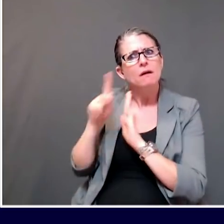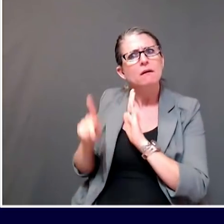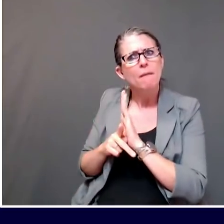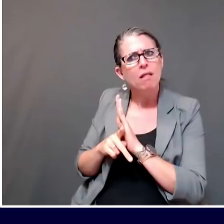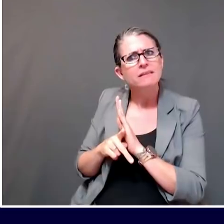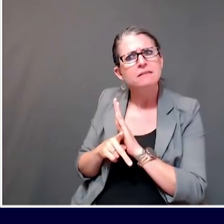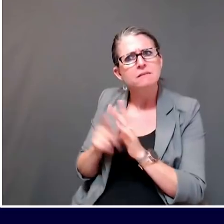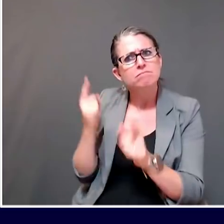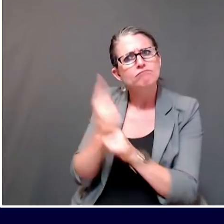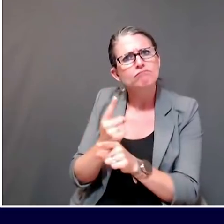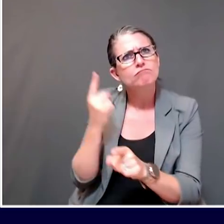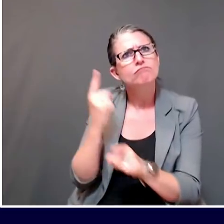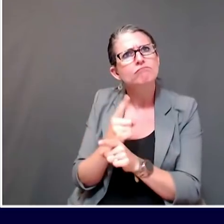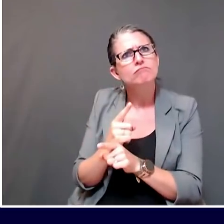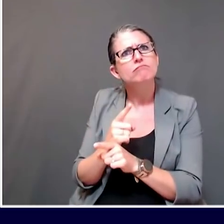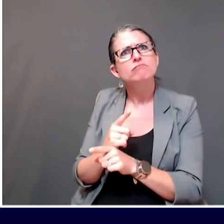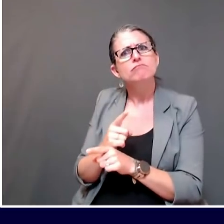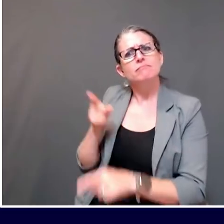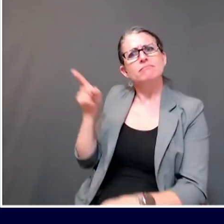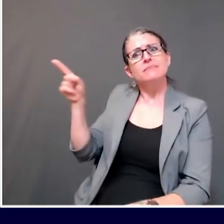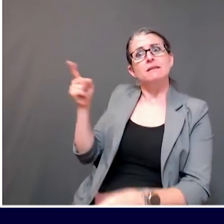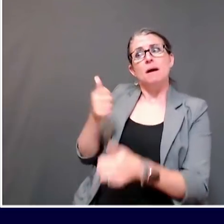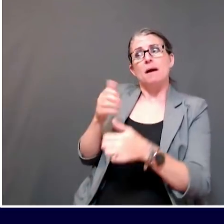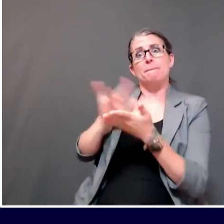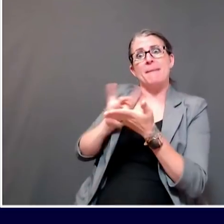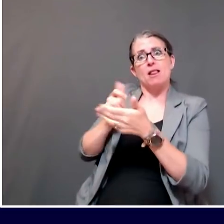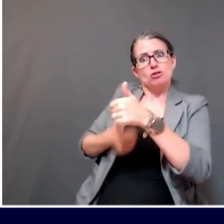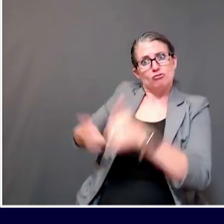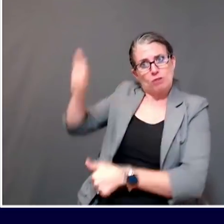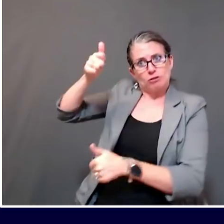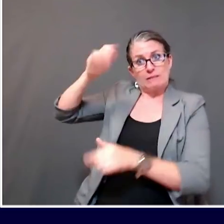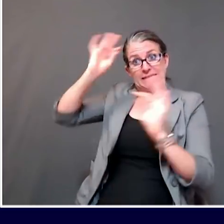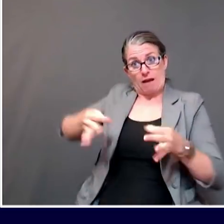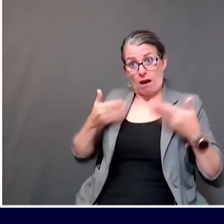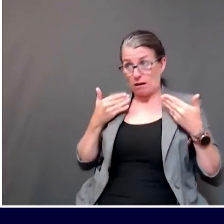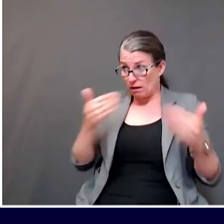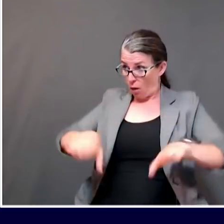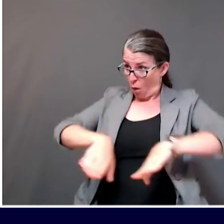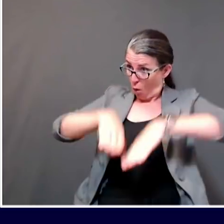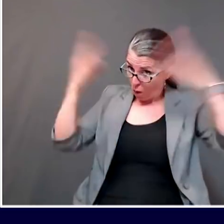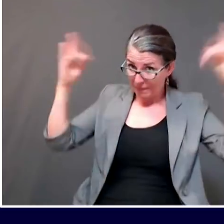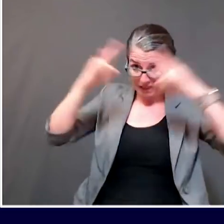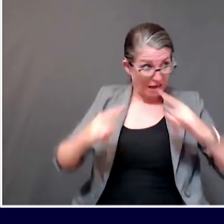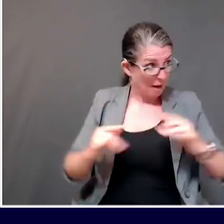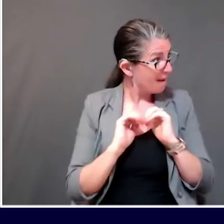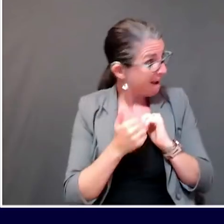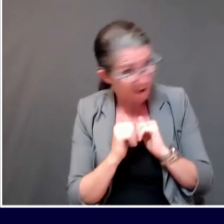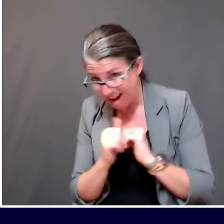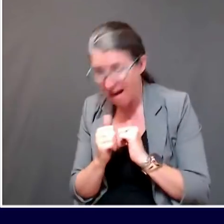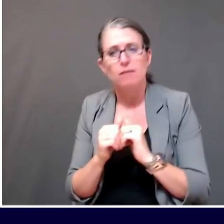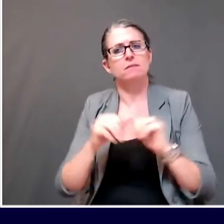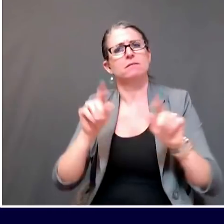director in order to keep children, their counselors, and the community safe. Children, as well as counselors and all staff at this